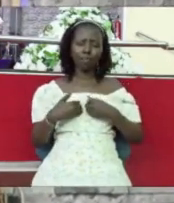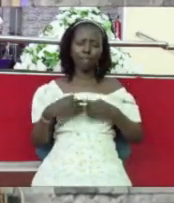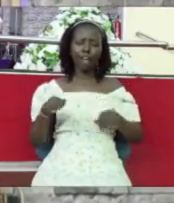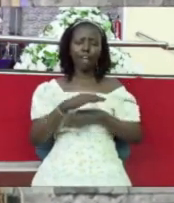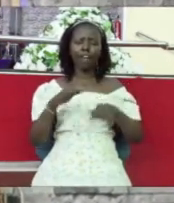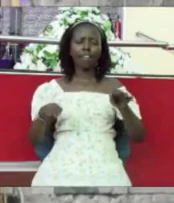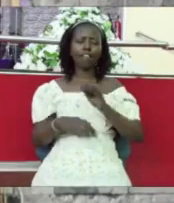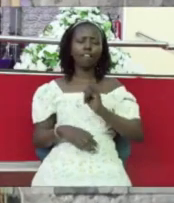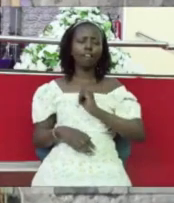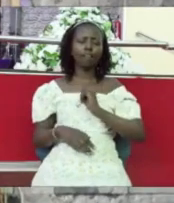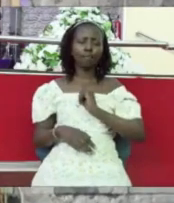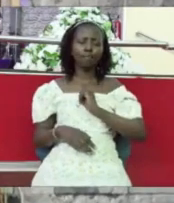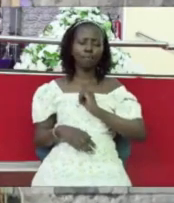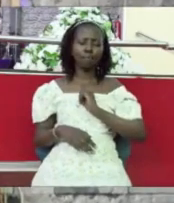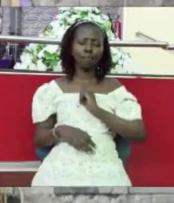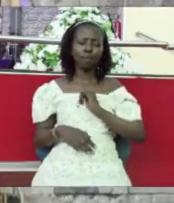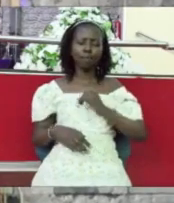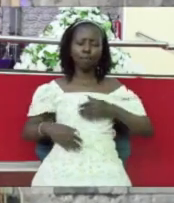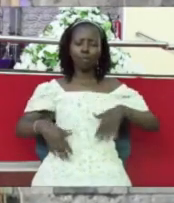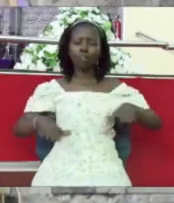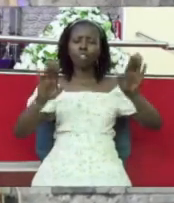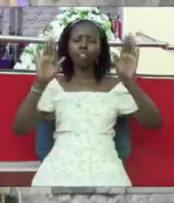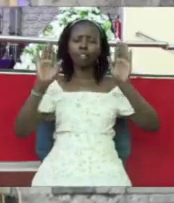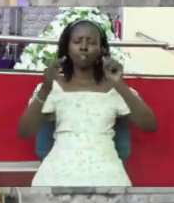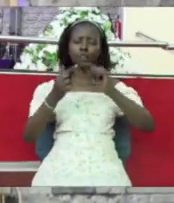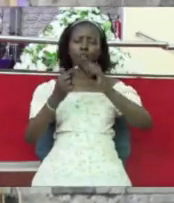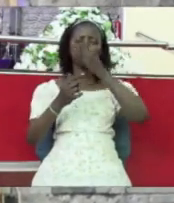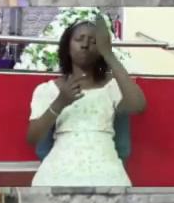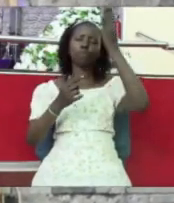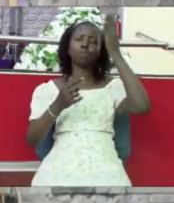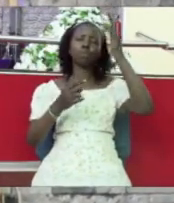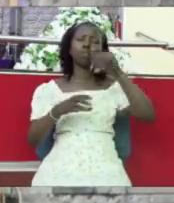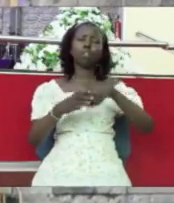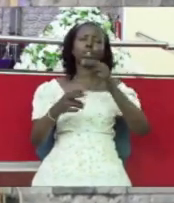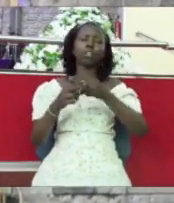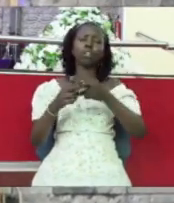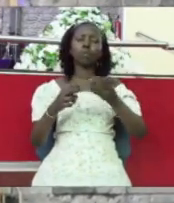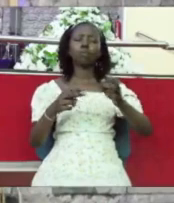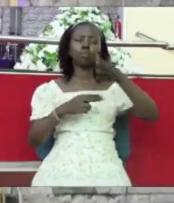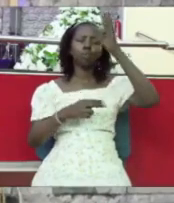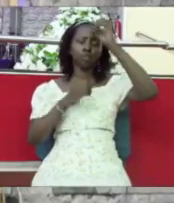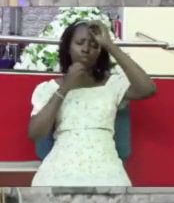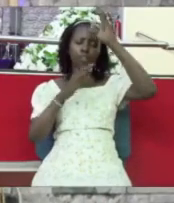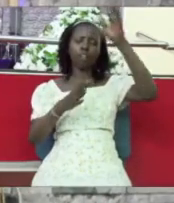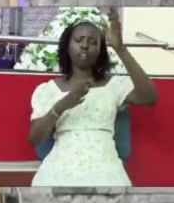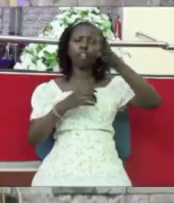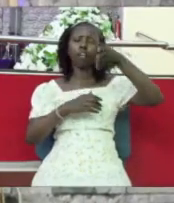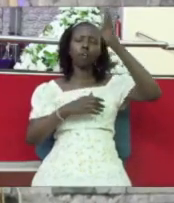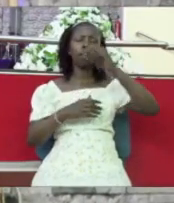am, I submit myself to you. In the name of God the Father, God the